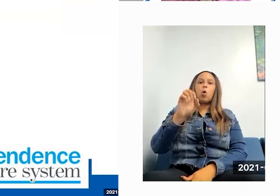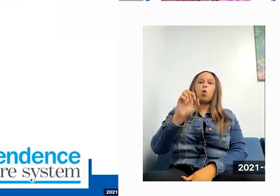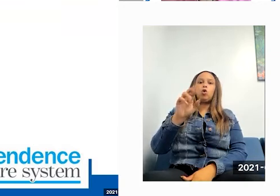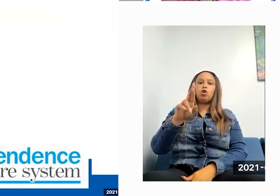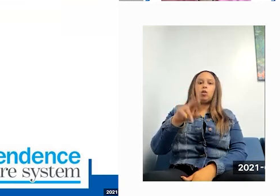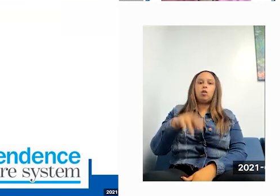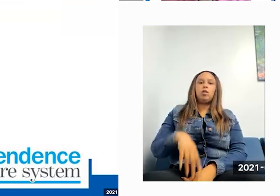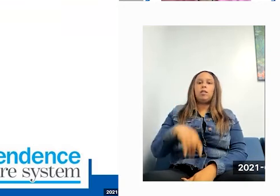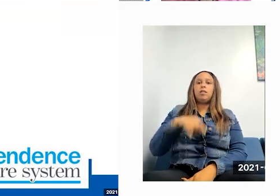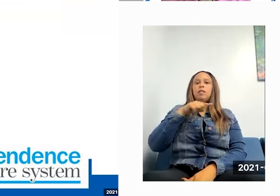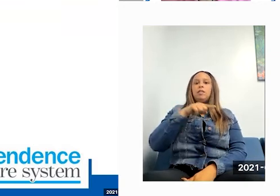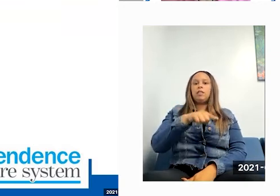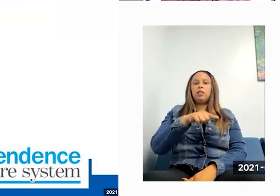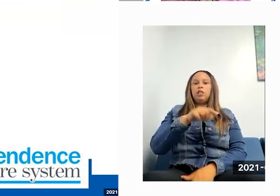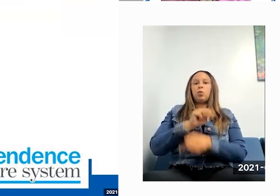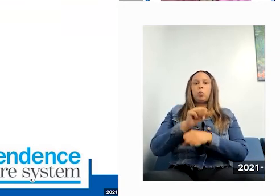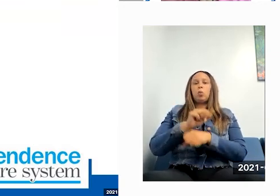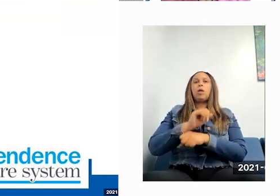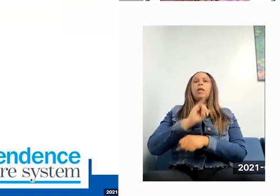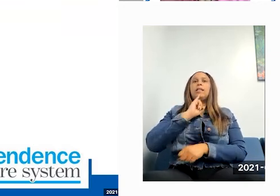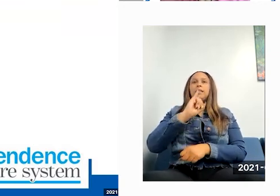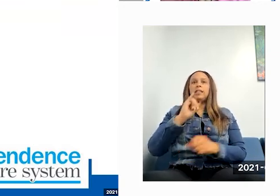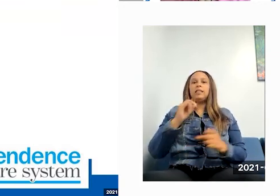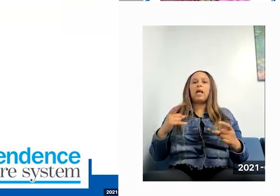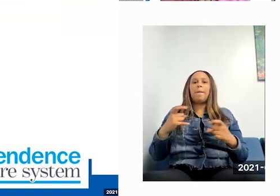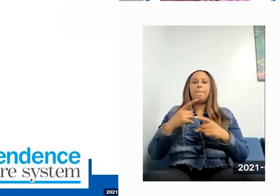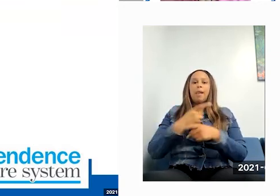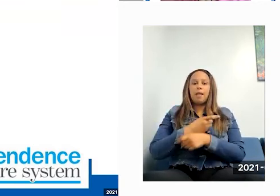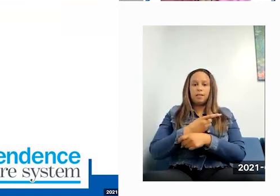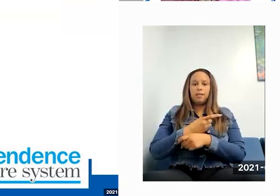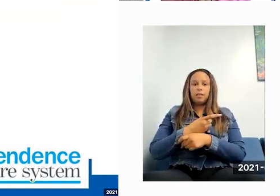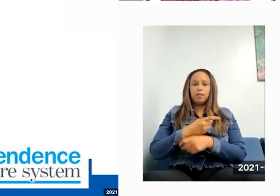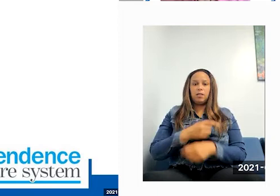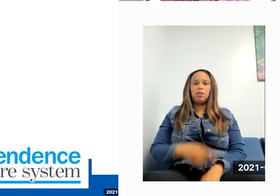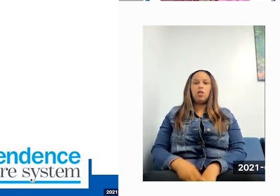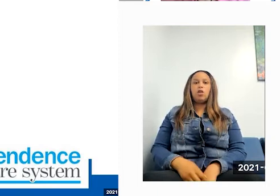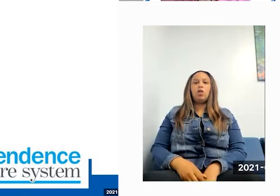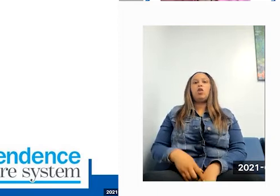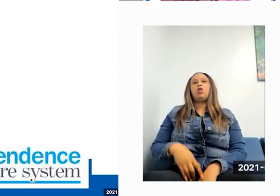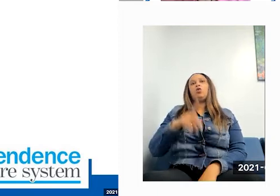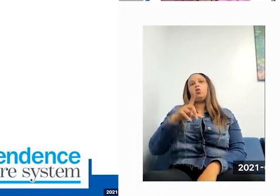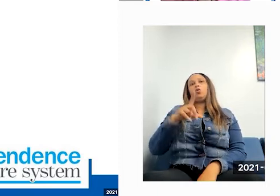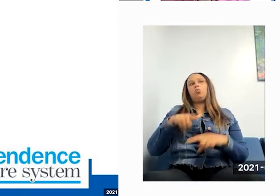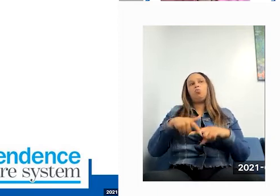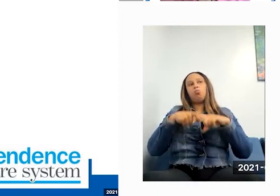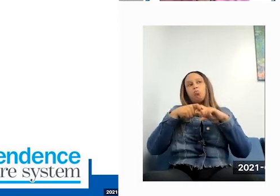work is complex. So take a